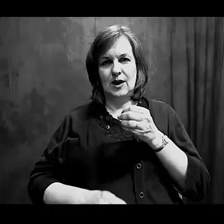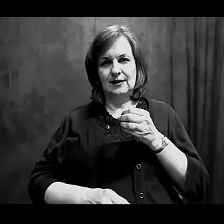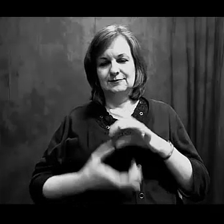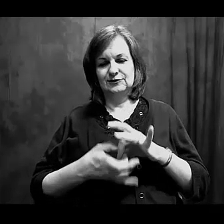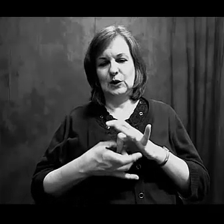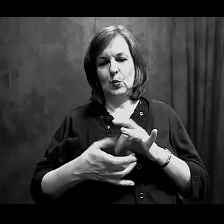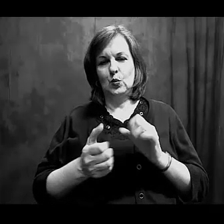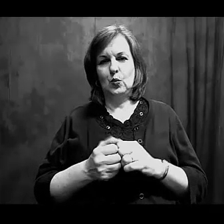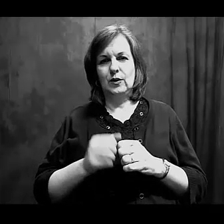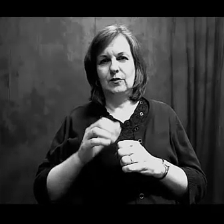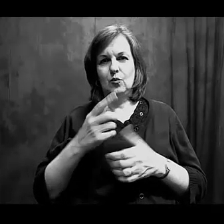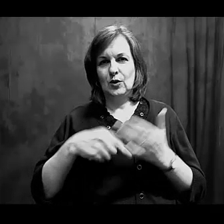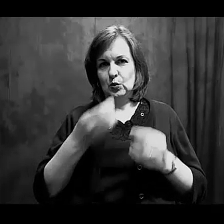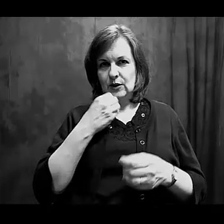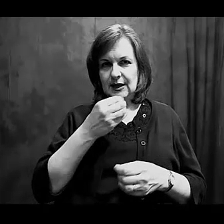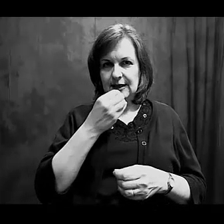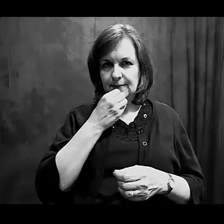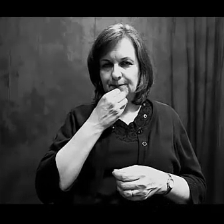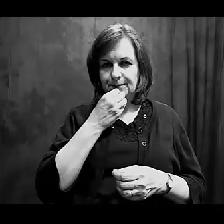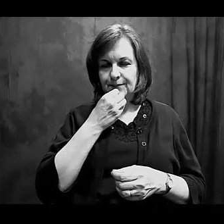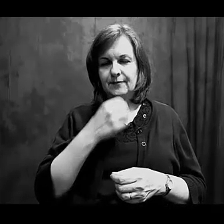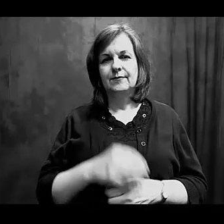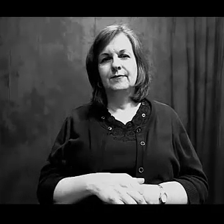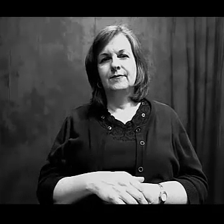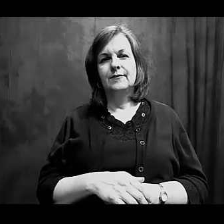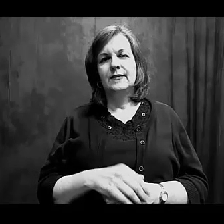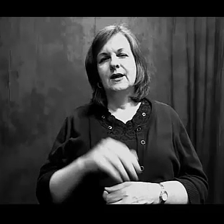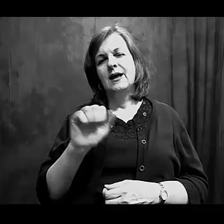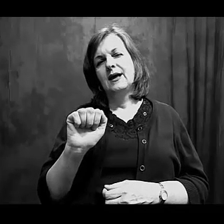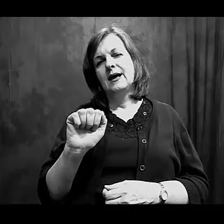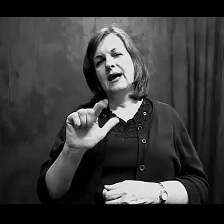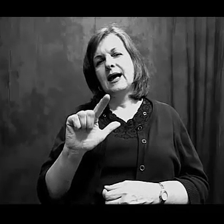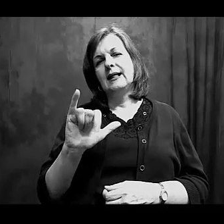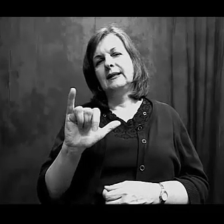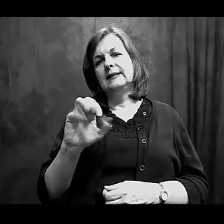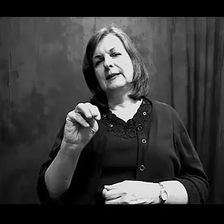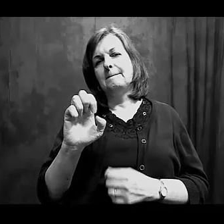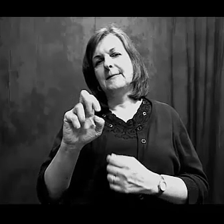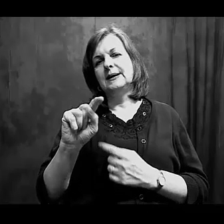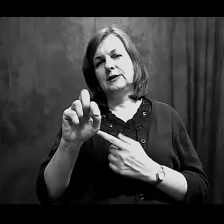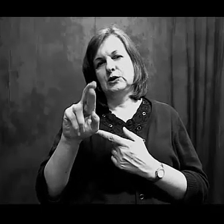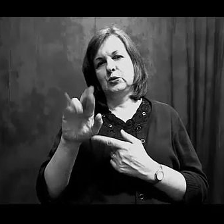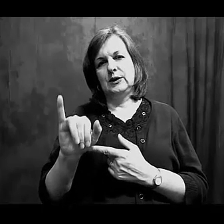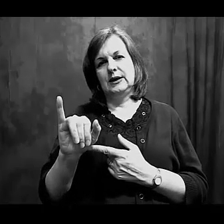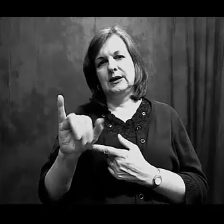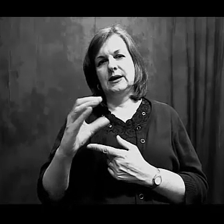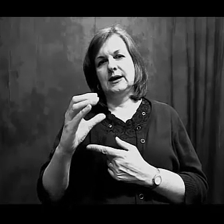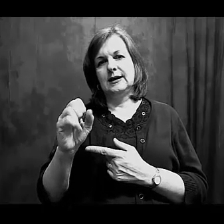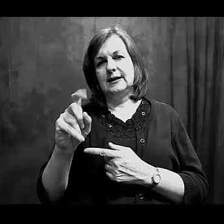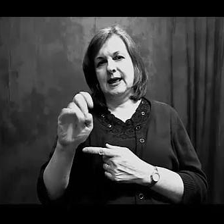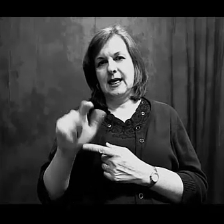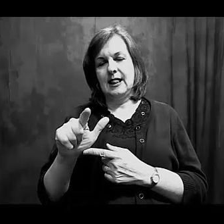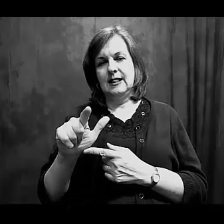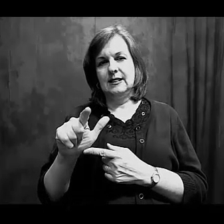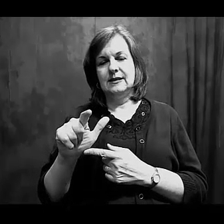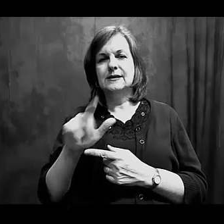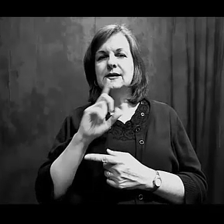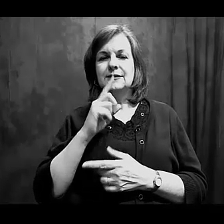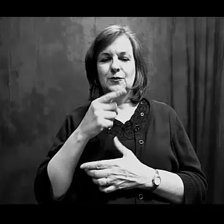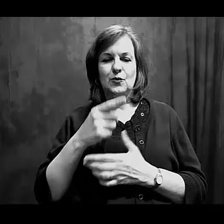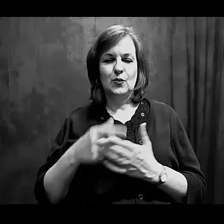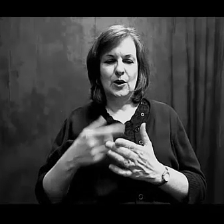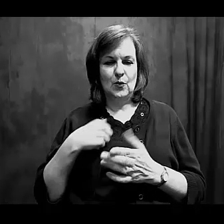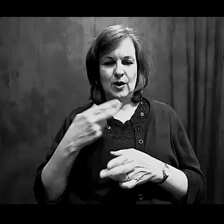often correlates with diet. The alimentary canal is what we look at as